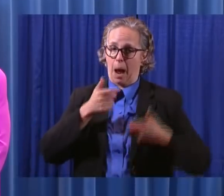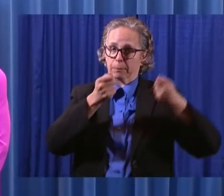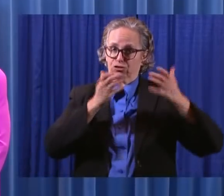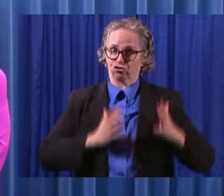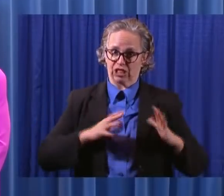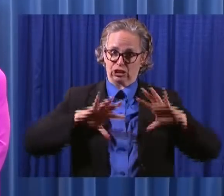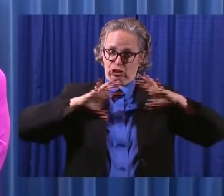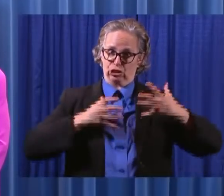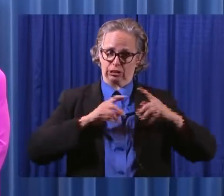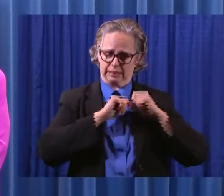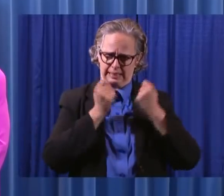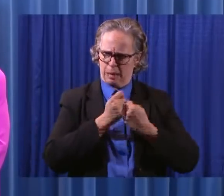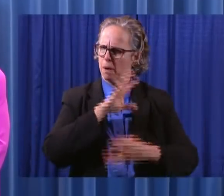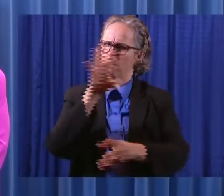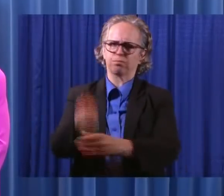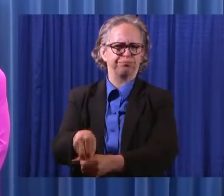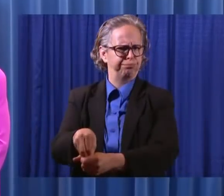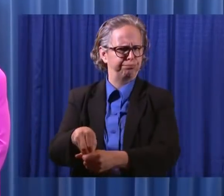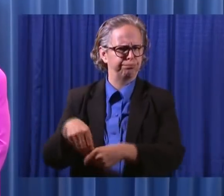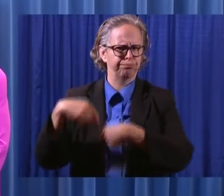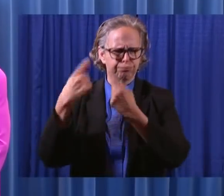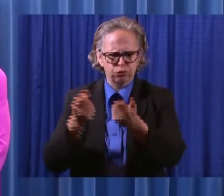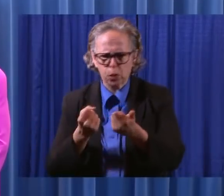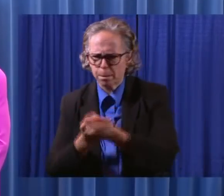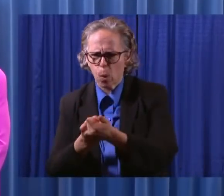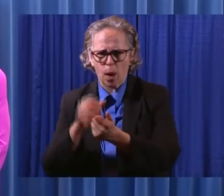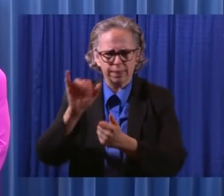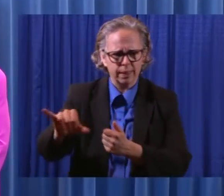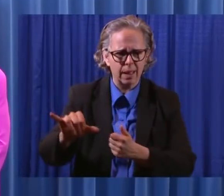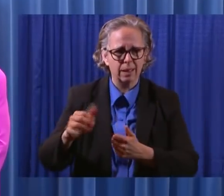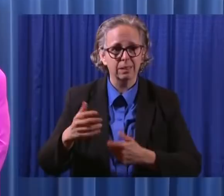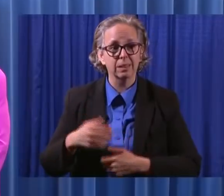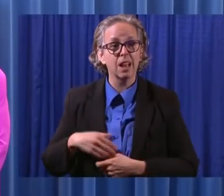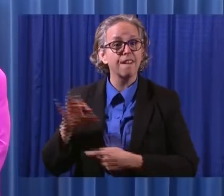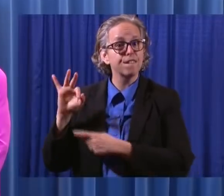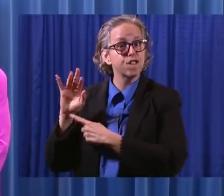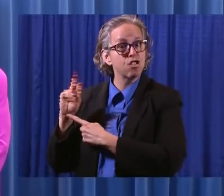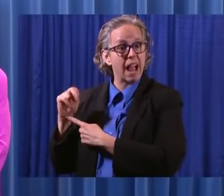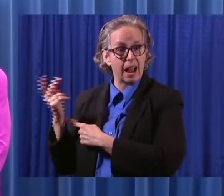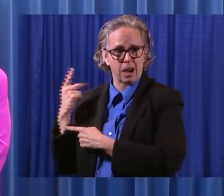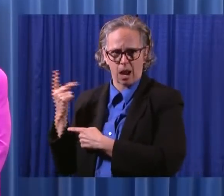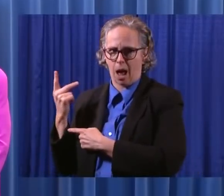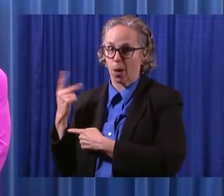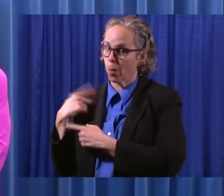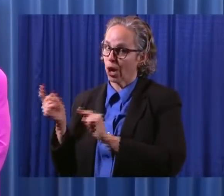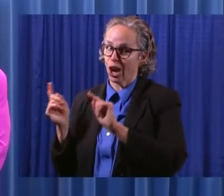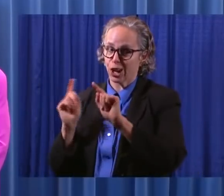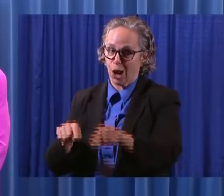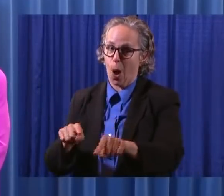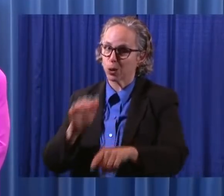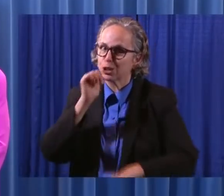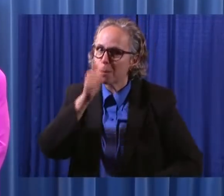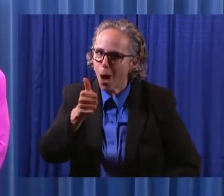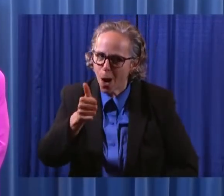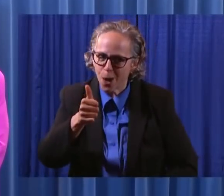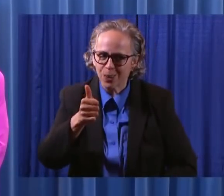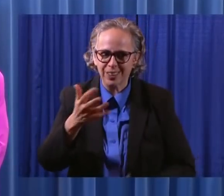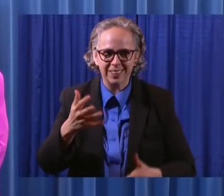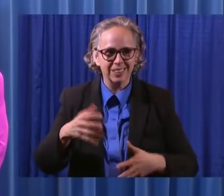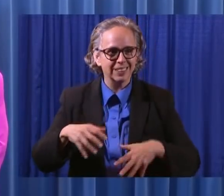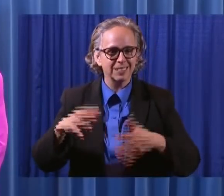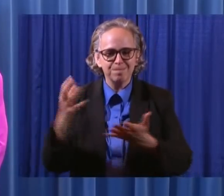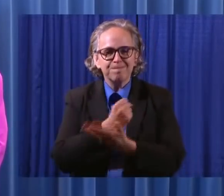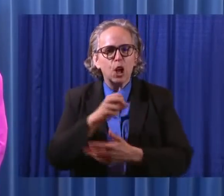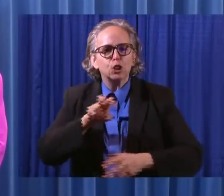people of the Mahoning Valley. Fran and I will be there tomorrow. We're going to take a tour. We're going to have an opportunity to see